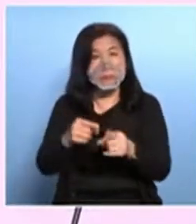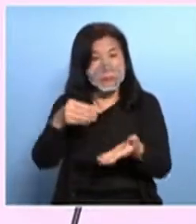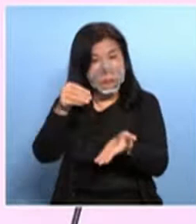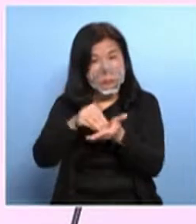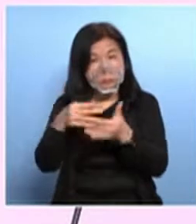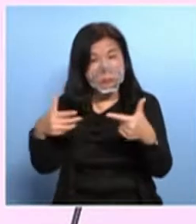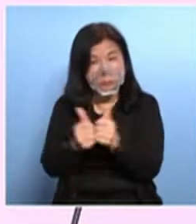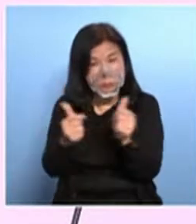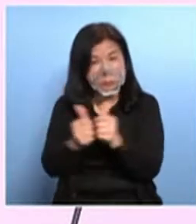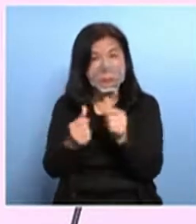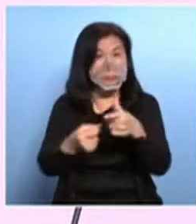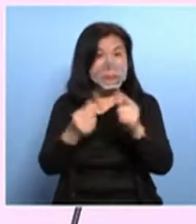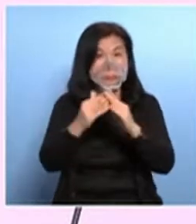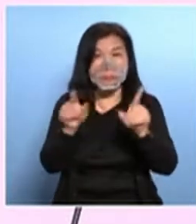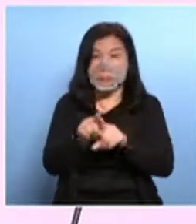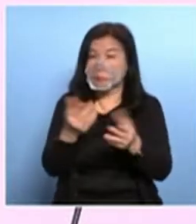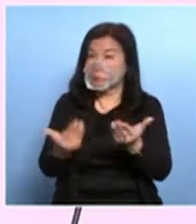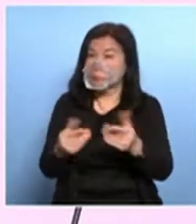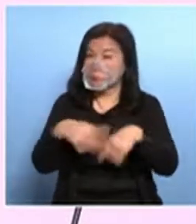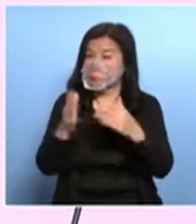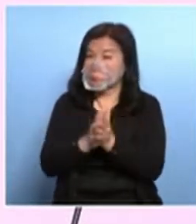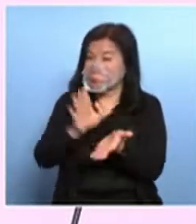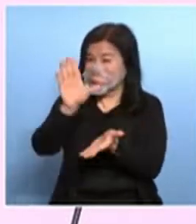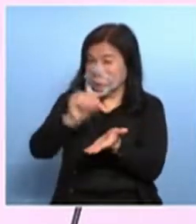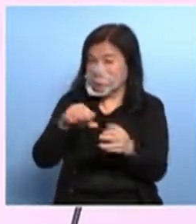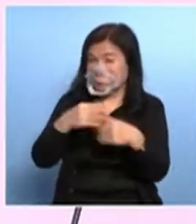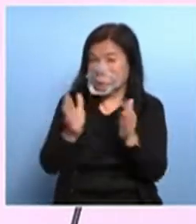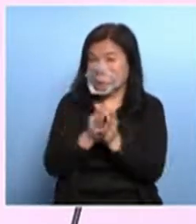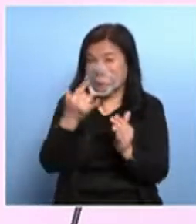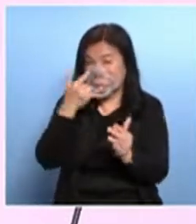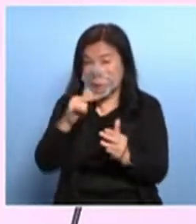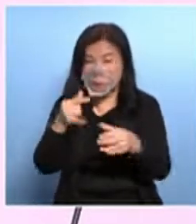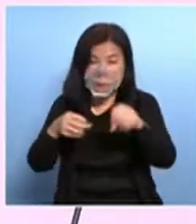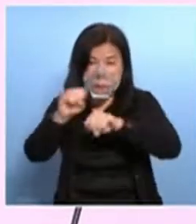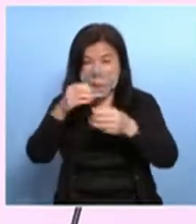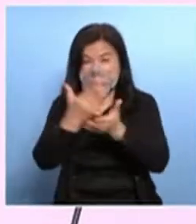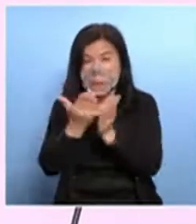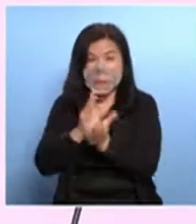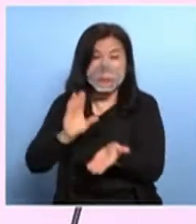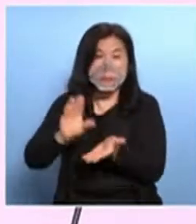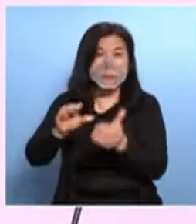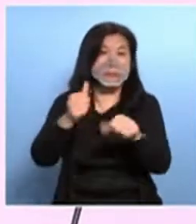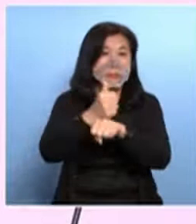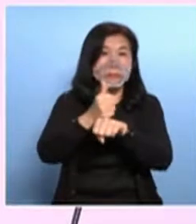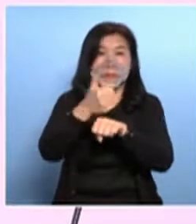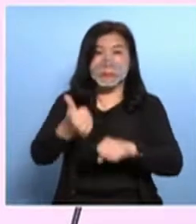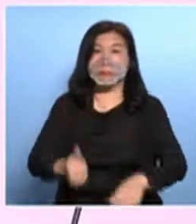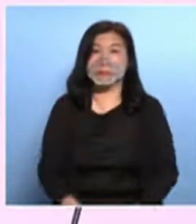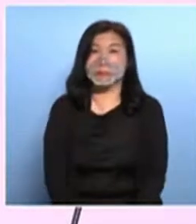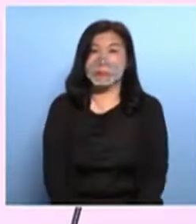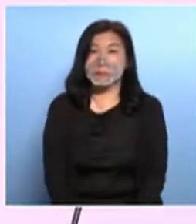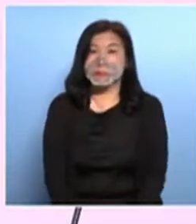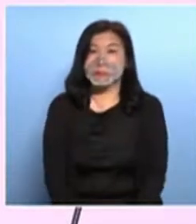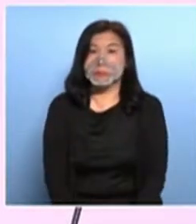strategic value to Hong Kong, as well as investment opportunities conducive to enriching the I&T